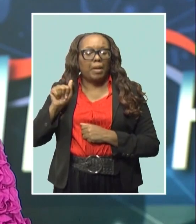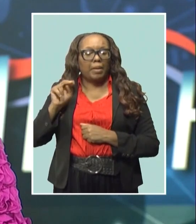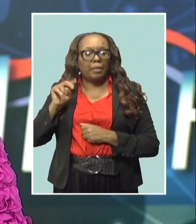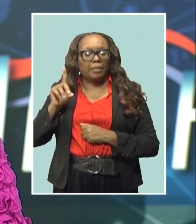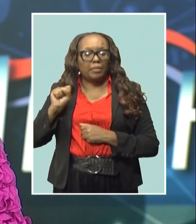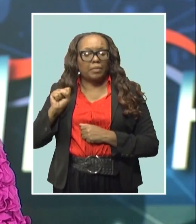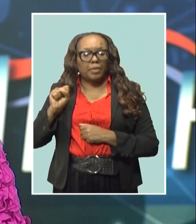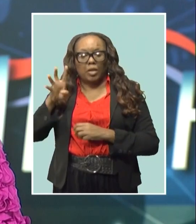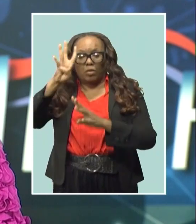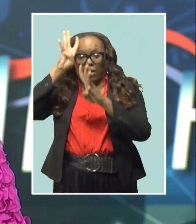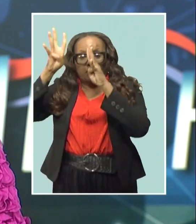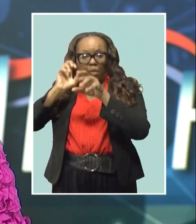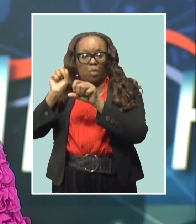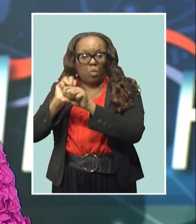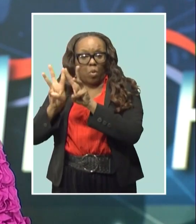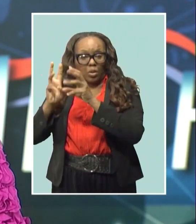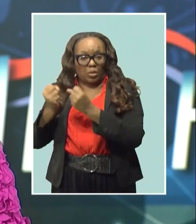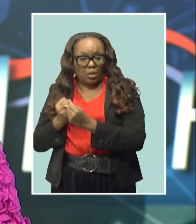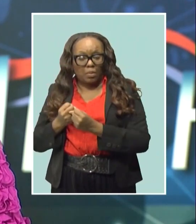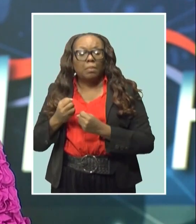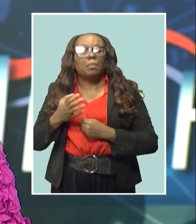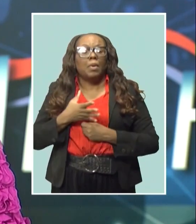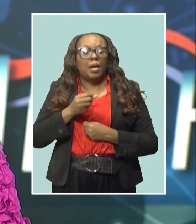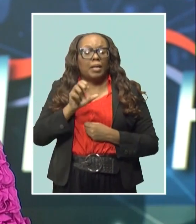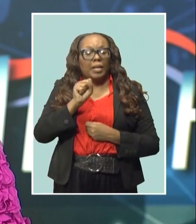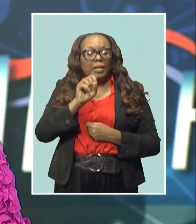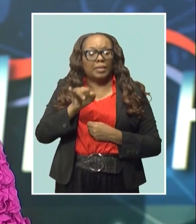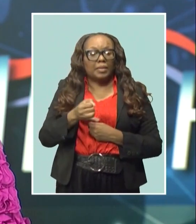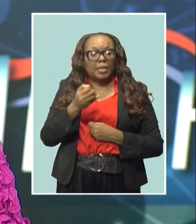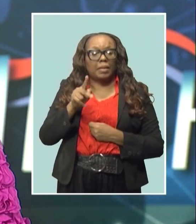Technology. It's called the Facilitating Inclusive